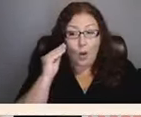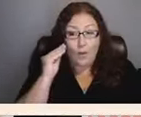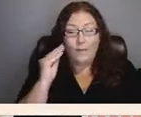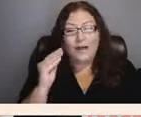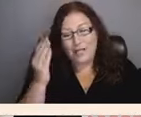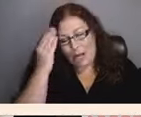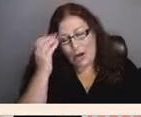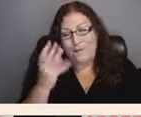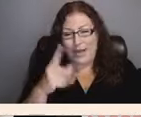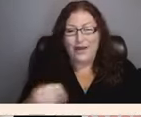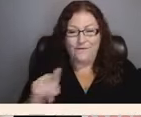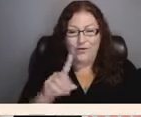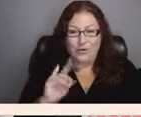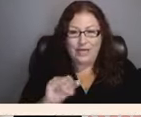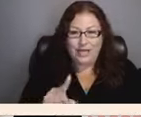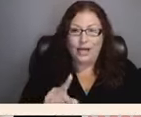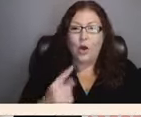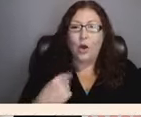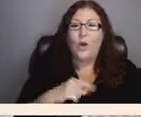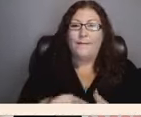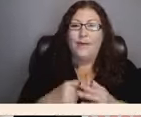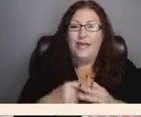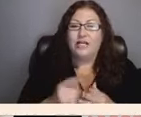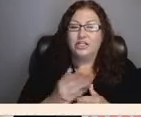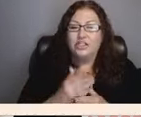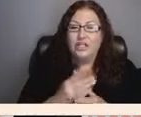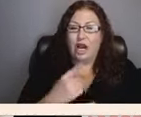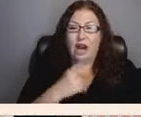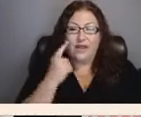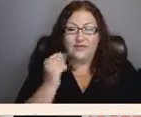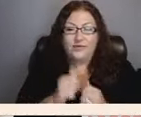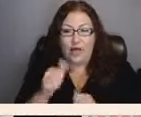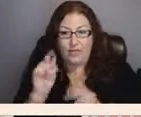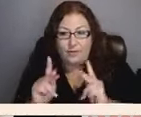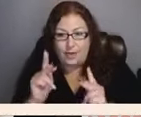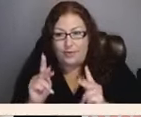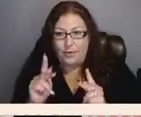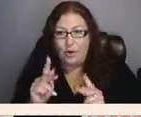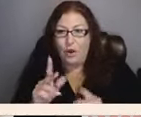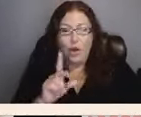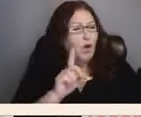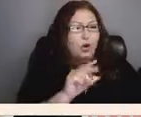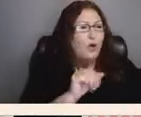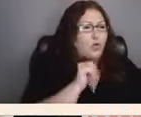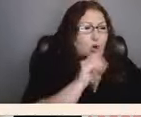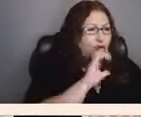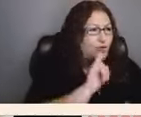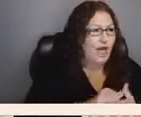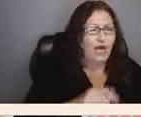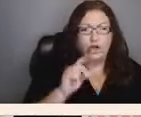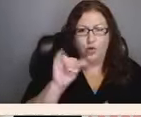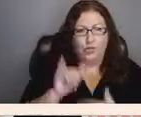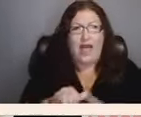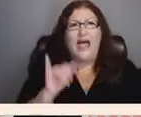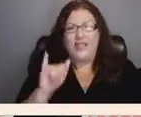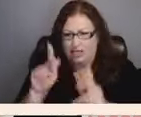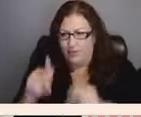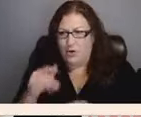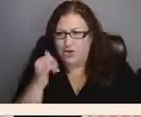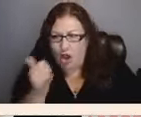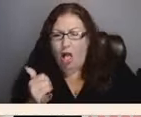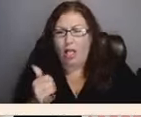have, we begin to share our gifts with others. Oh, no, don't do that. Do this. Or this is the person to call. Or